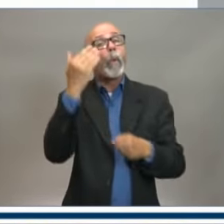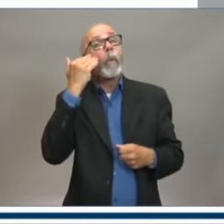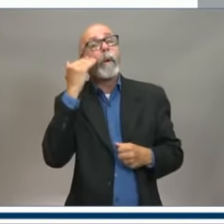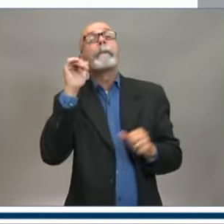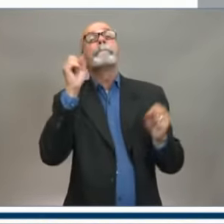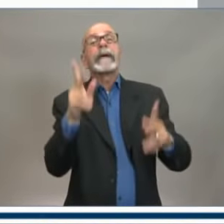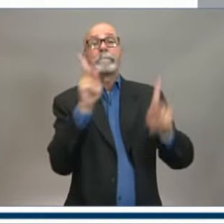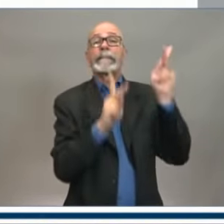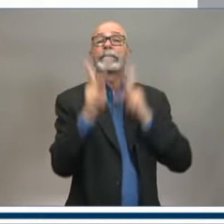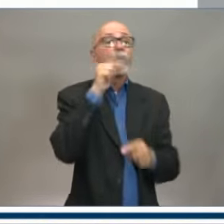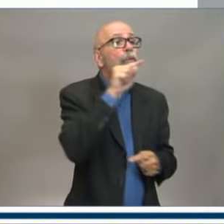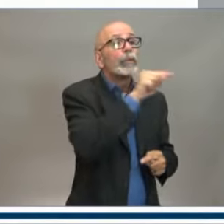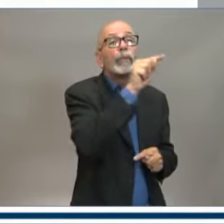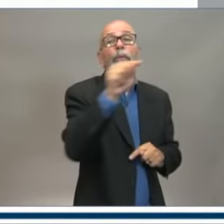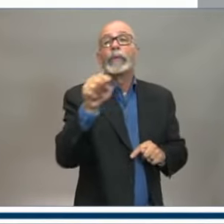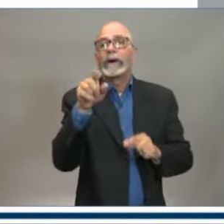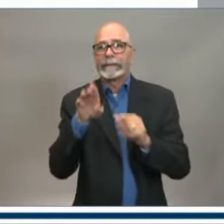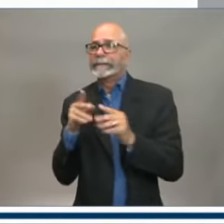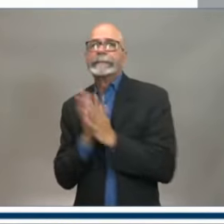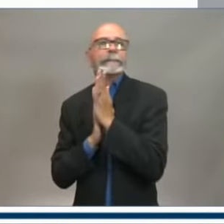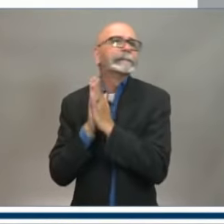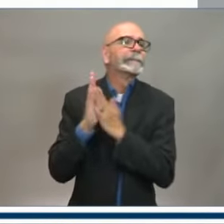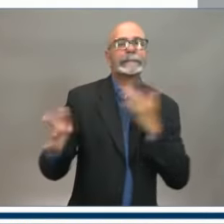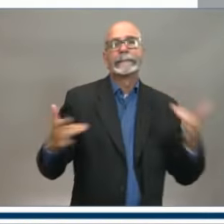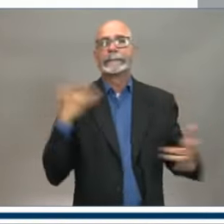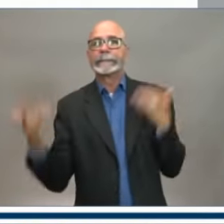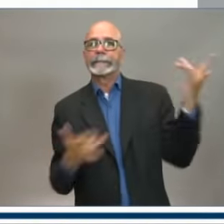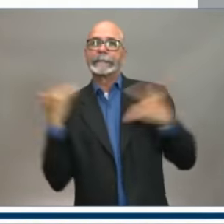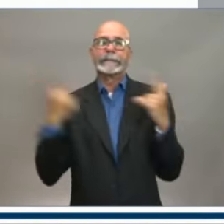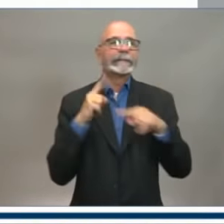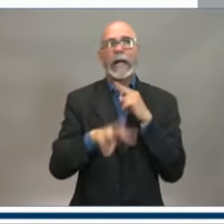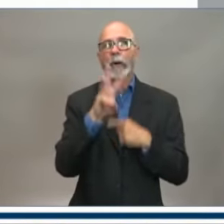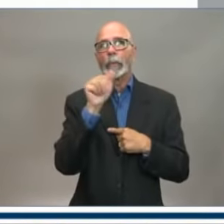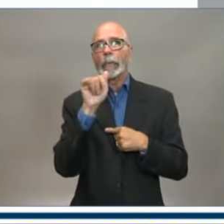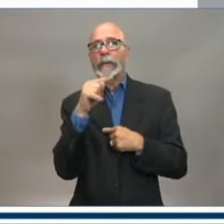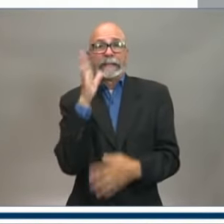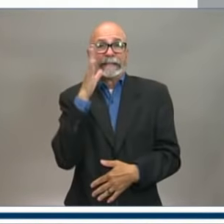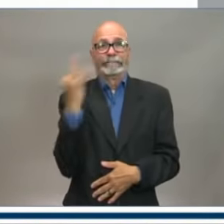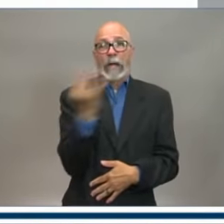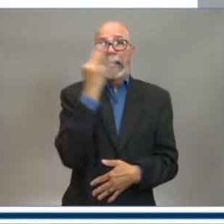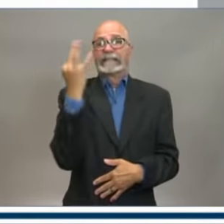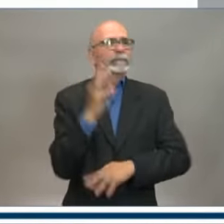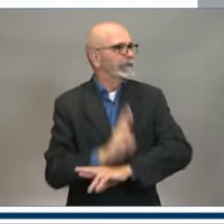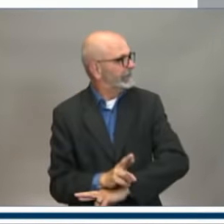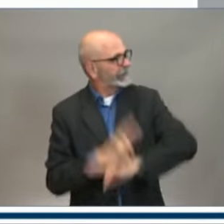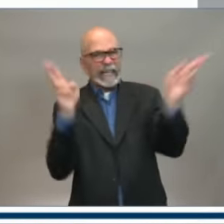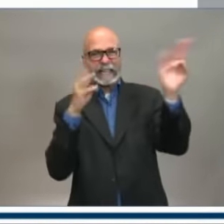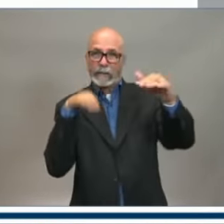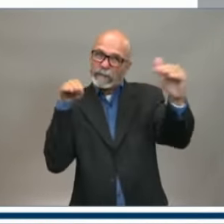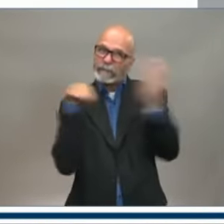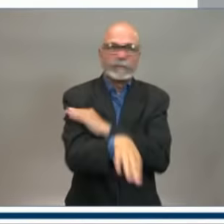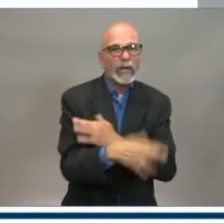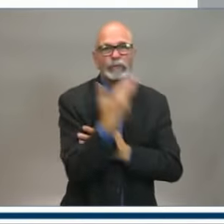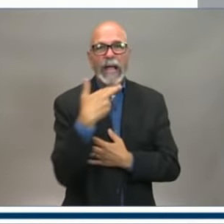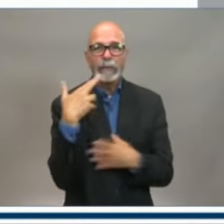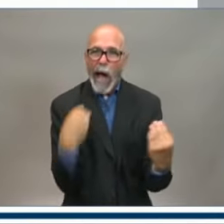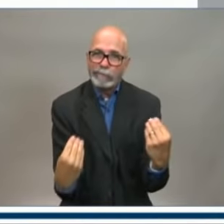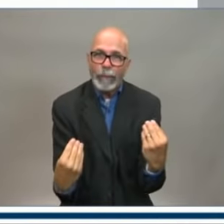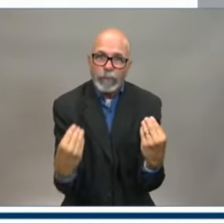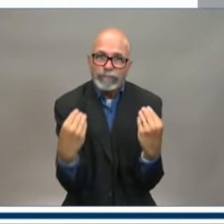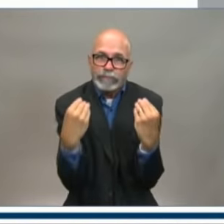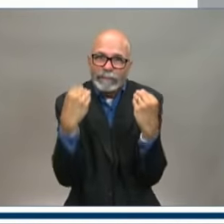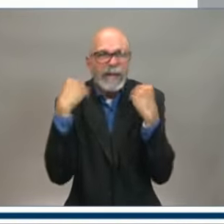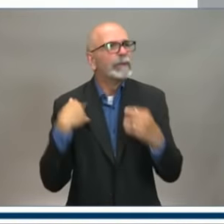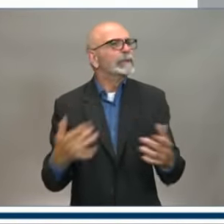forward to Friday to potentially enjoy a meal or just simply an evening outside of their home. But I want to remind